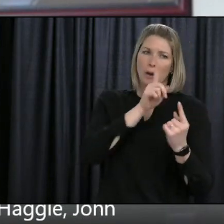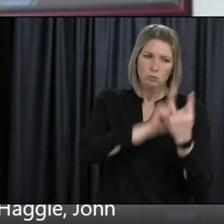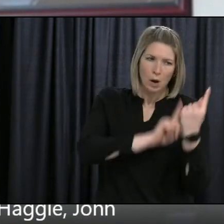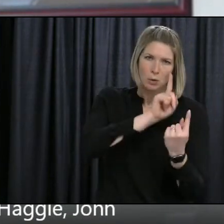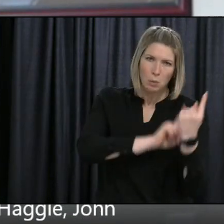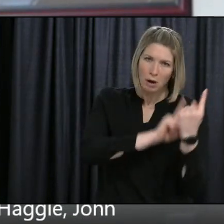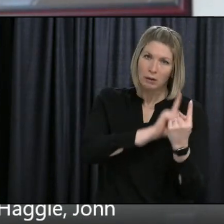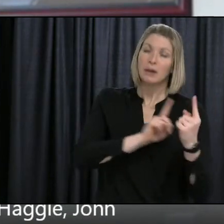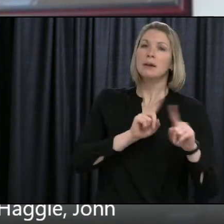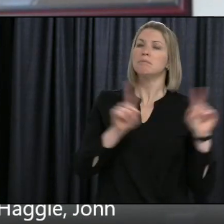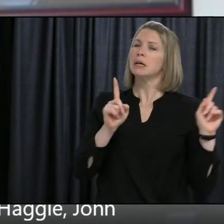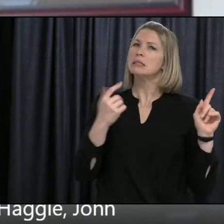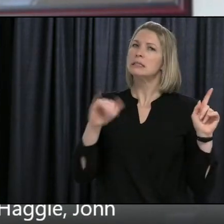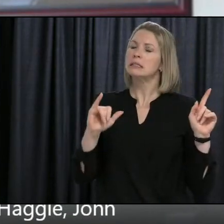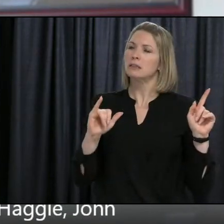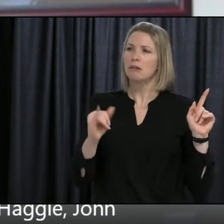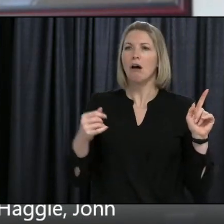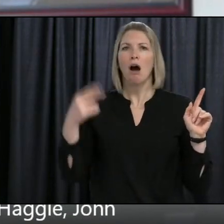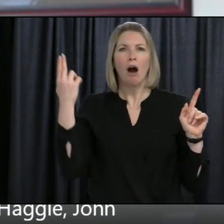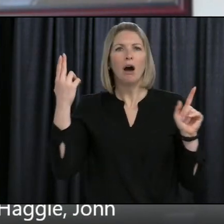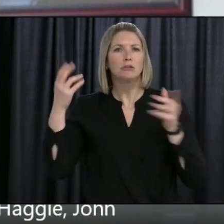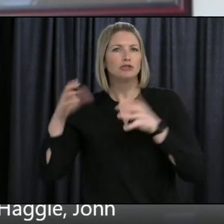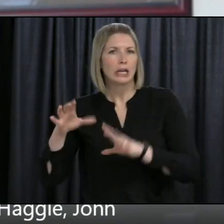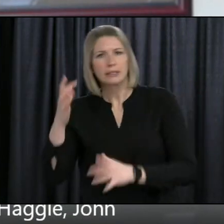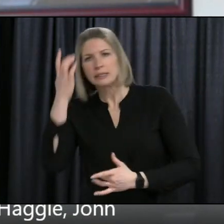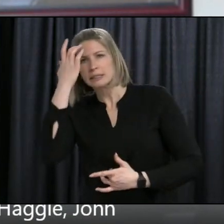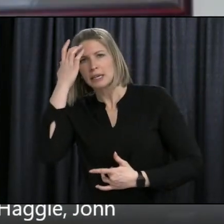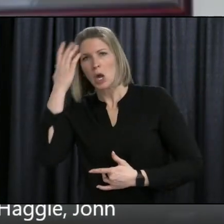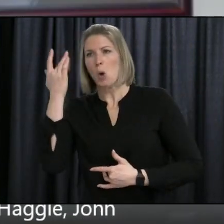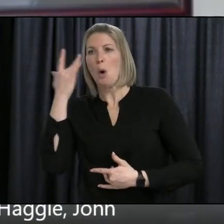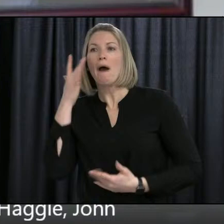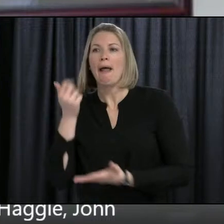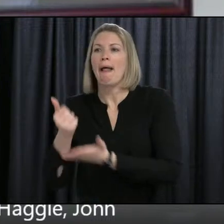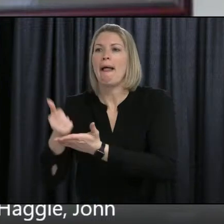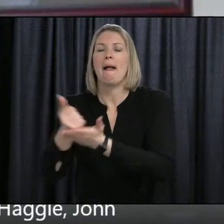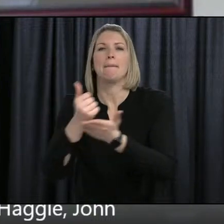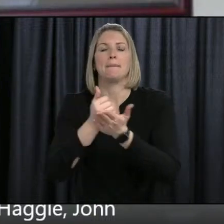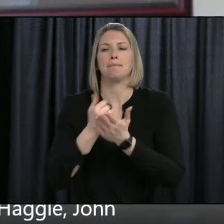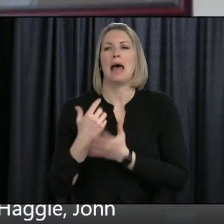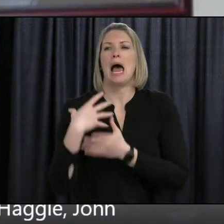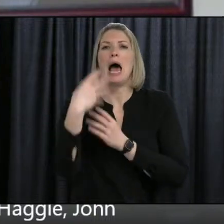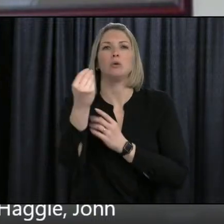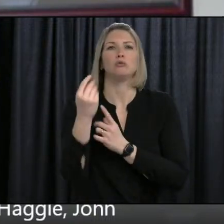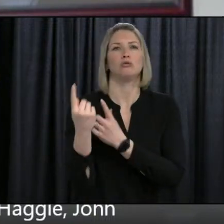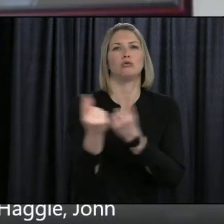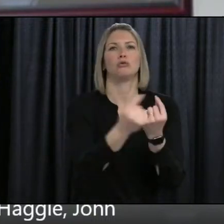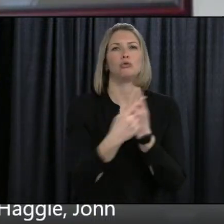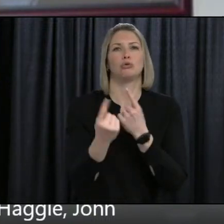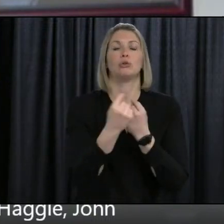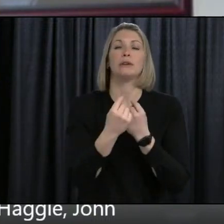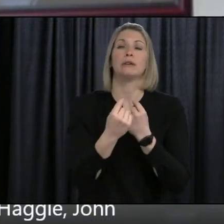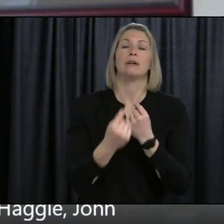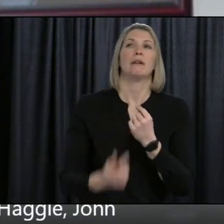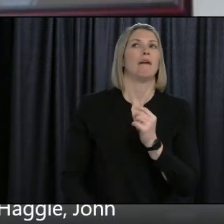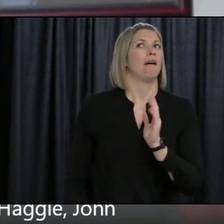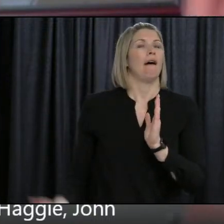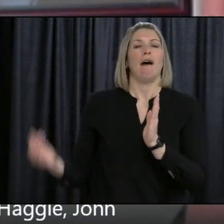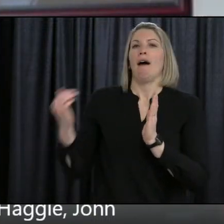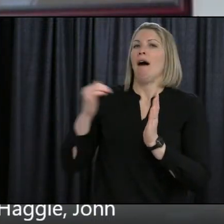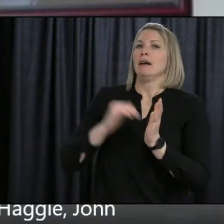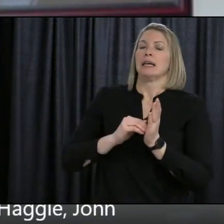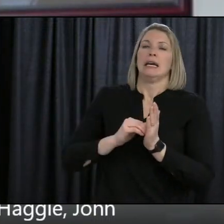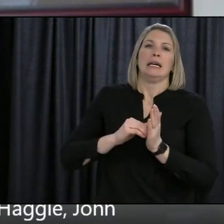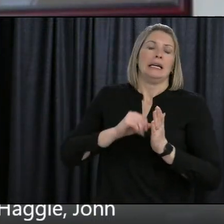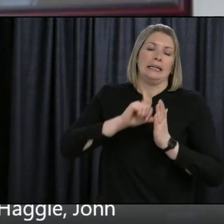kind of rationing approach that we've had to adopt with vaccination, they kind of fit in the middle. Again, until we kind of